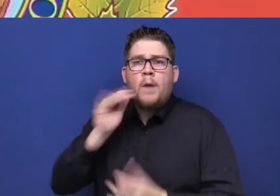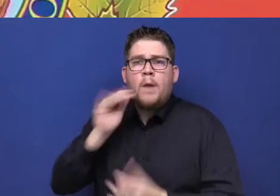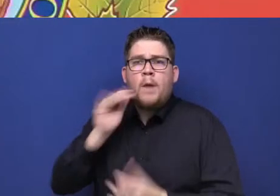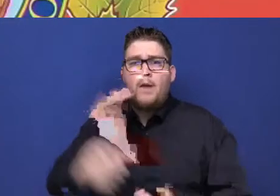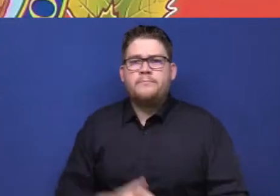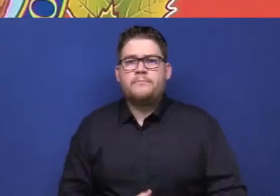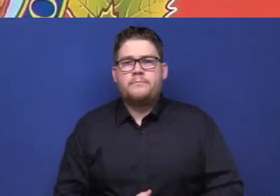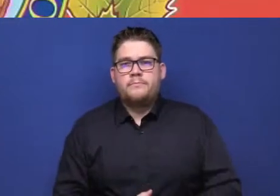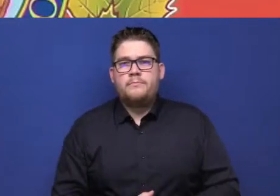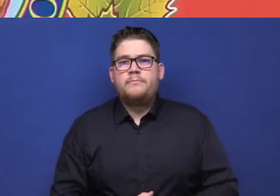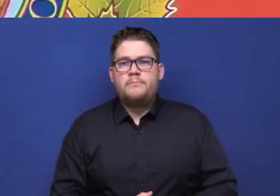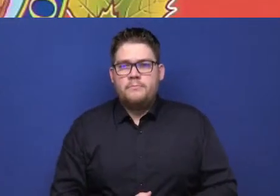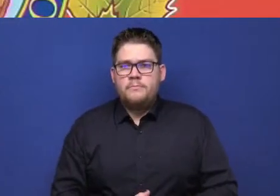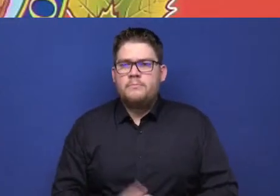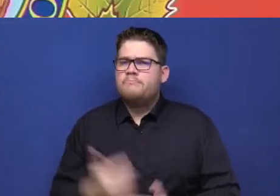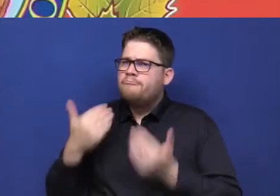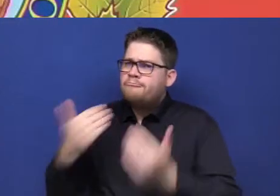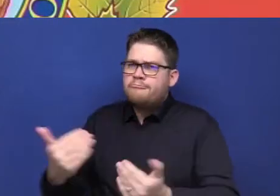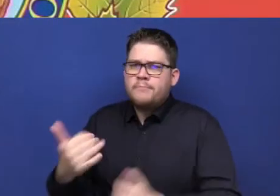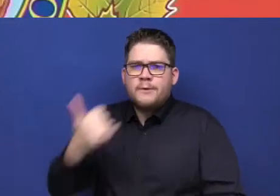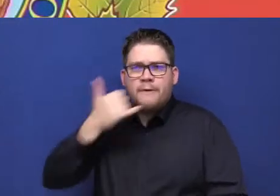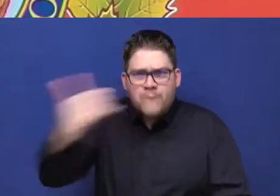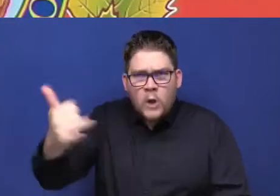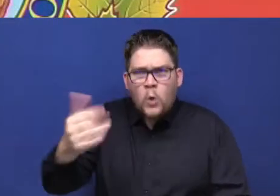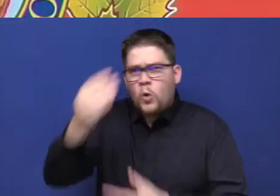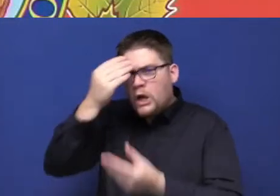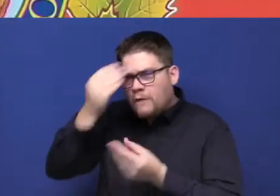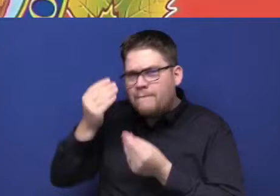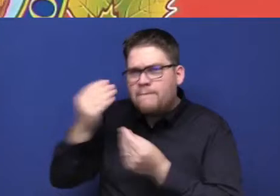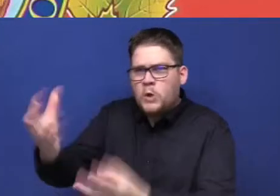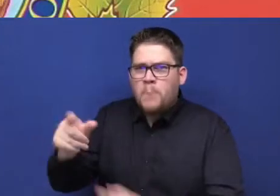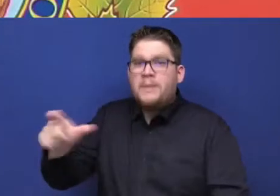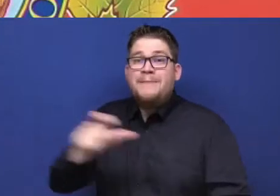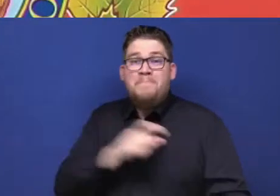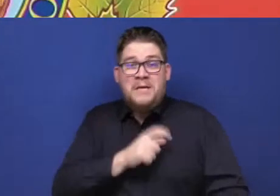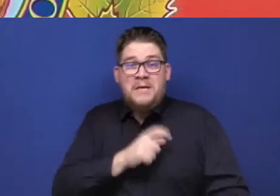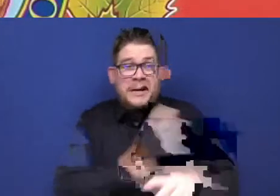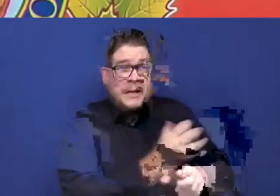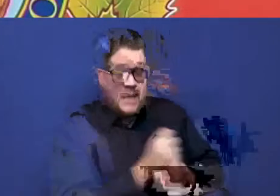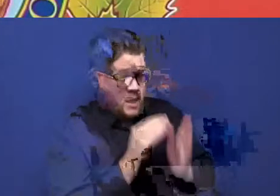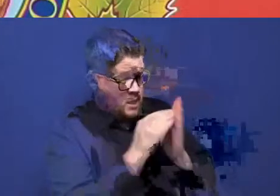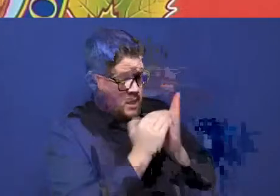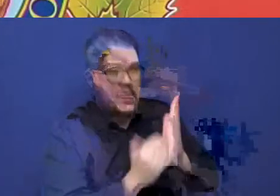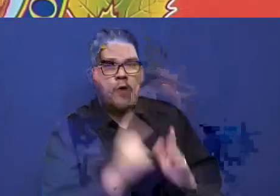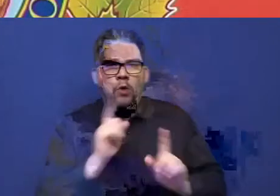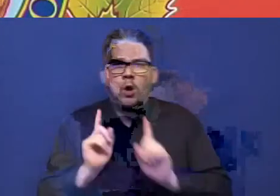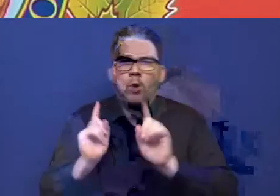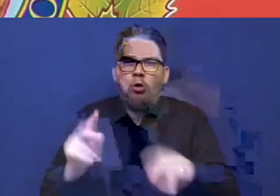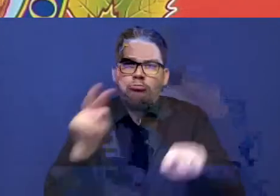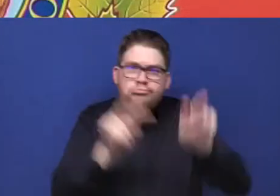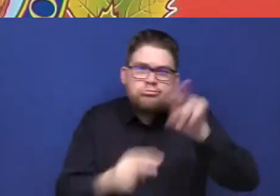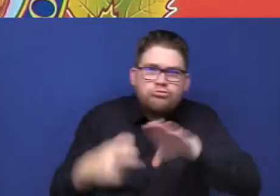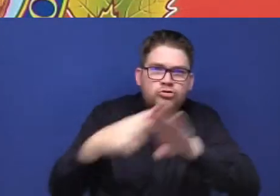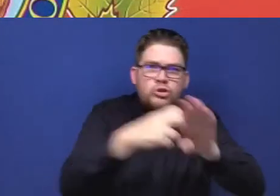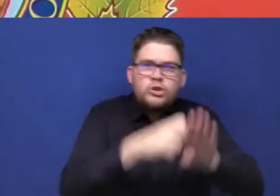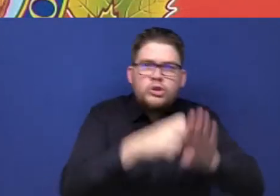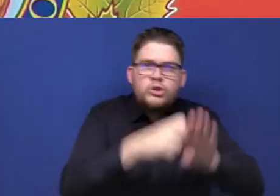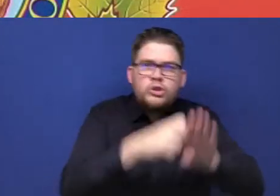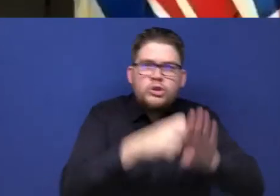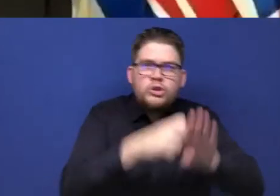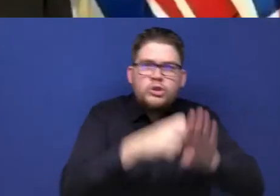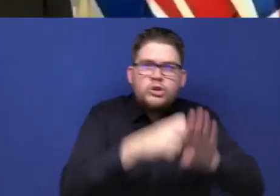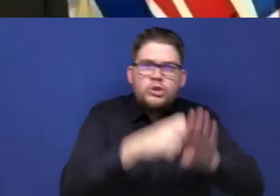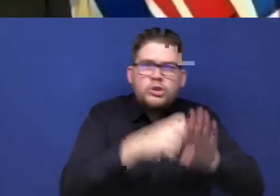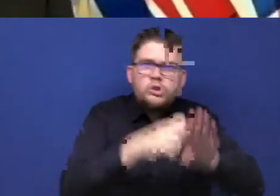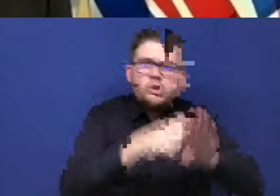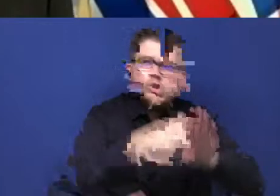the RCMP operational update for today, and I think the wildfire update. I'll now turn it over to the minister for any questions. Thank